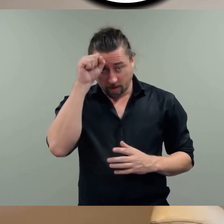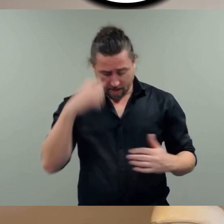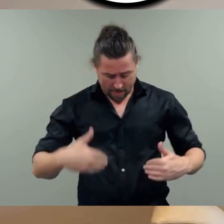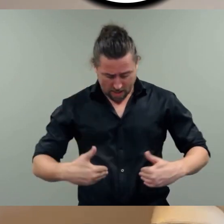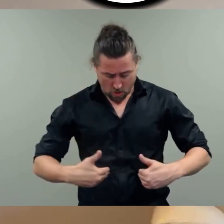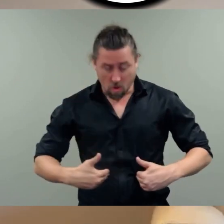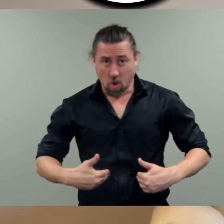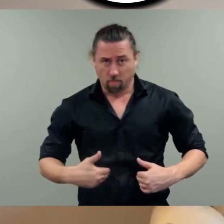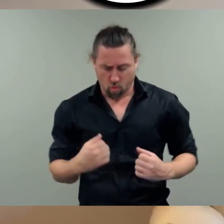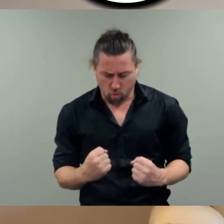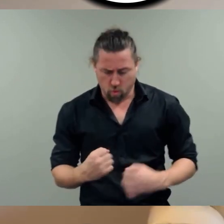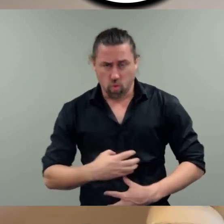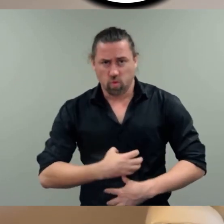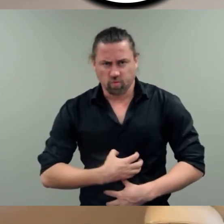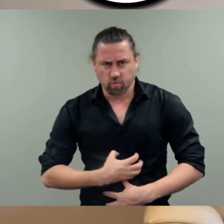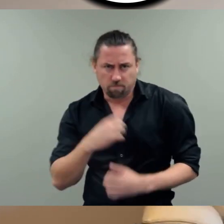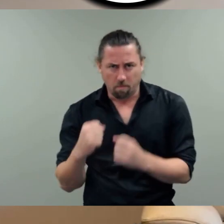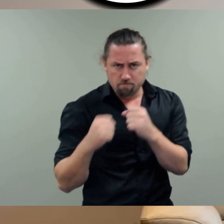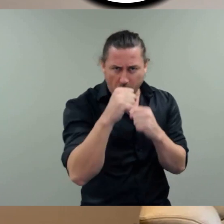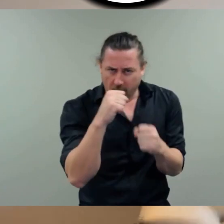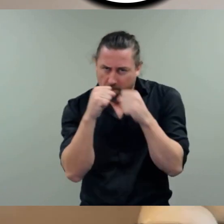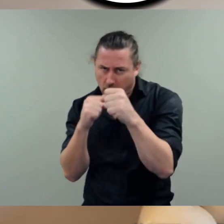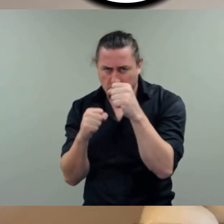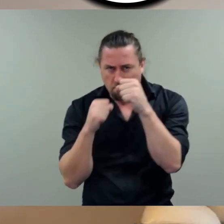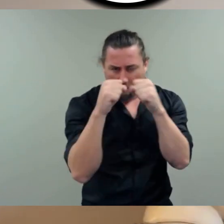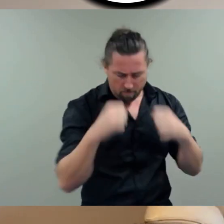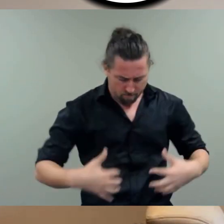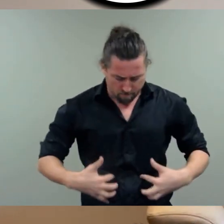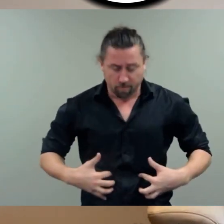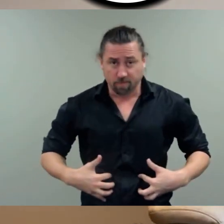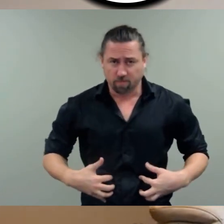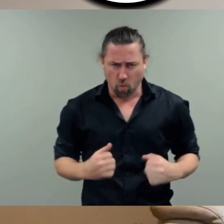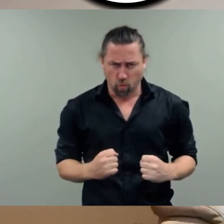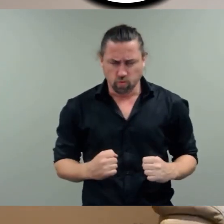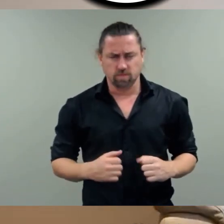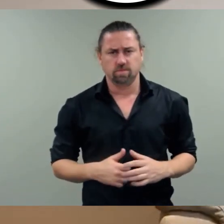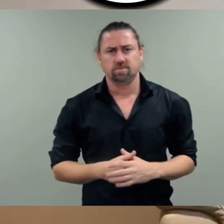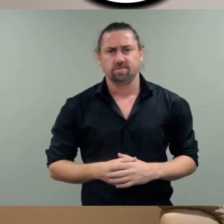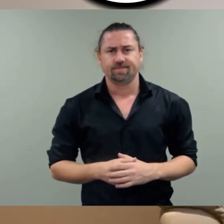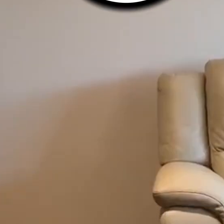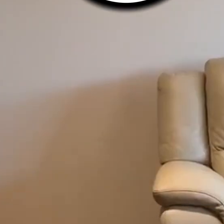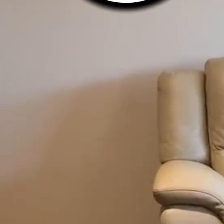Remember to try and keep your abs and your core really nice and tight throughout this movement.